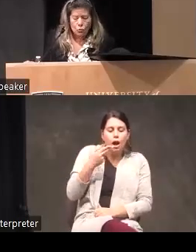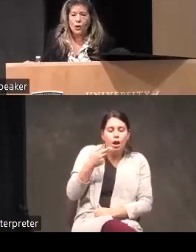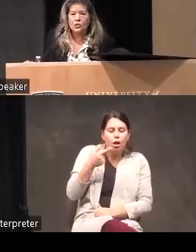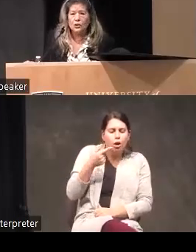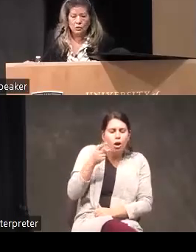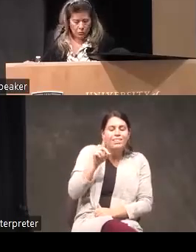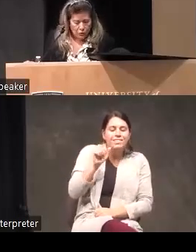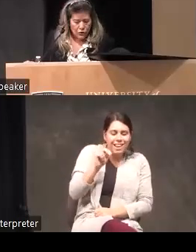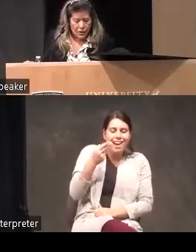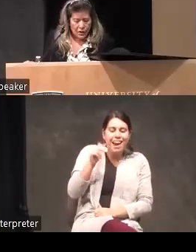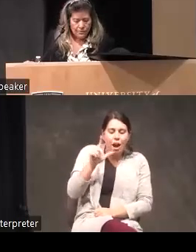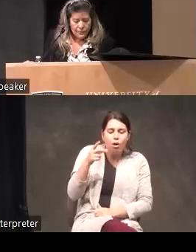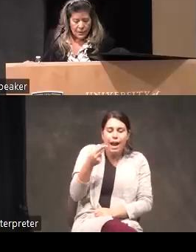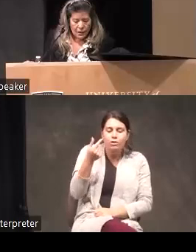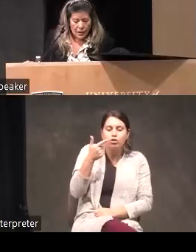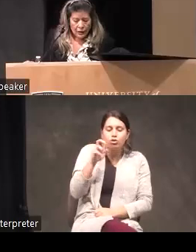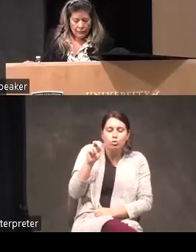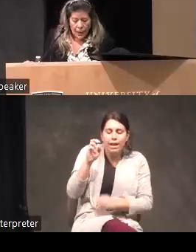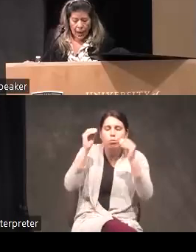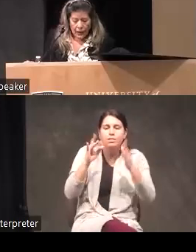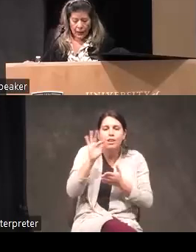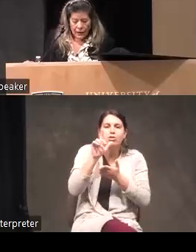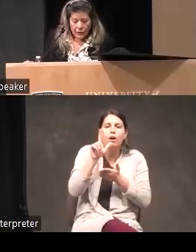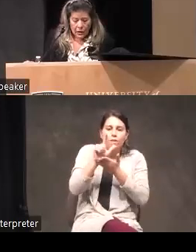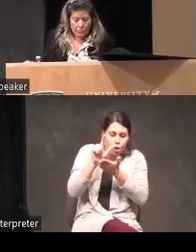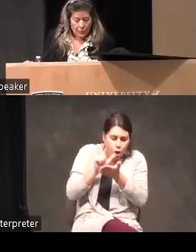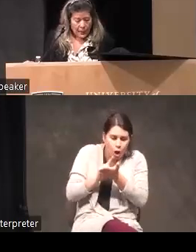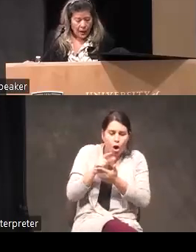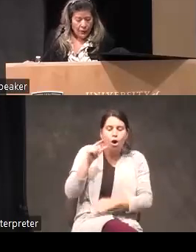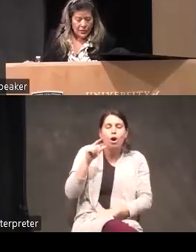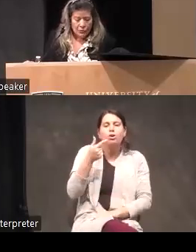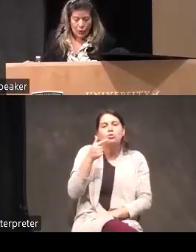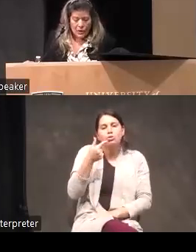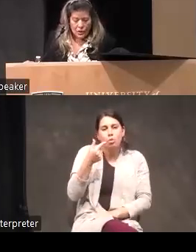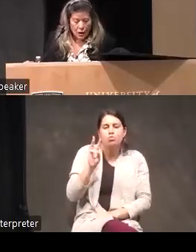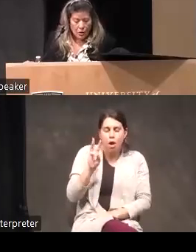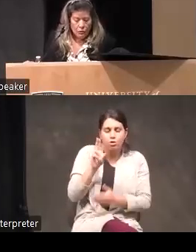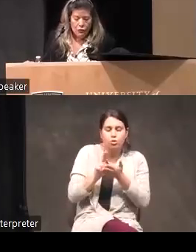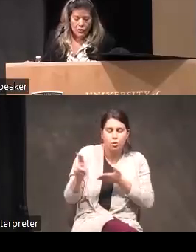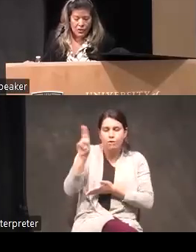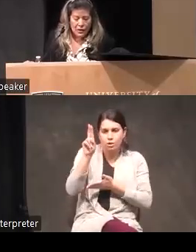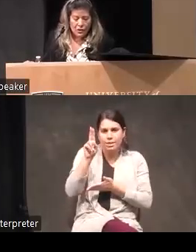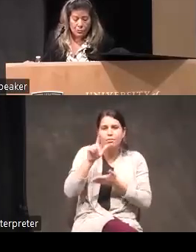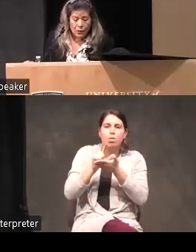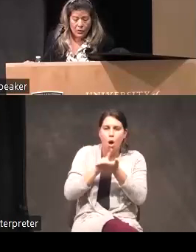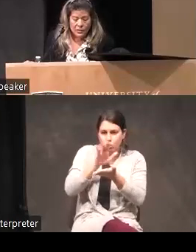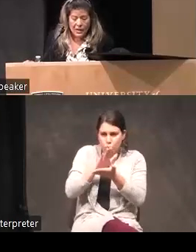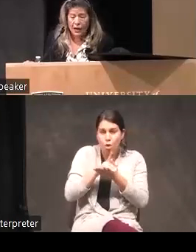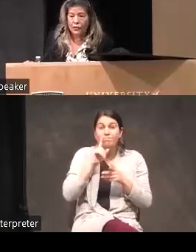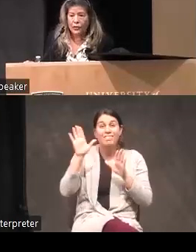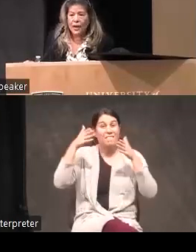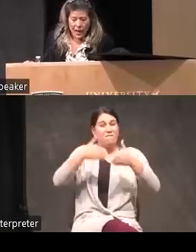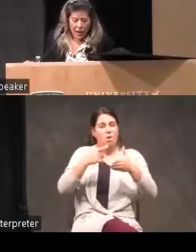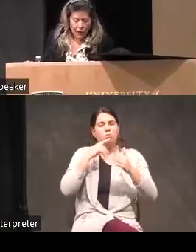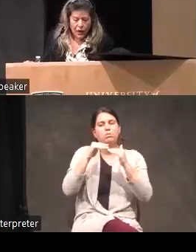George Washington University, a leader in public health and civil rights law who focuses on disparities in